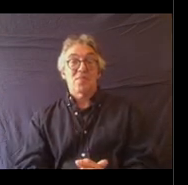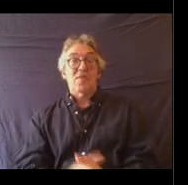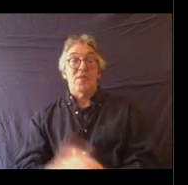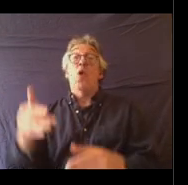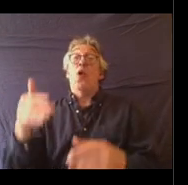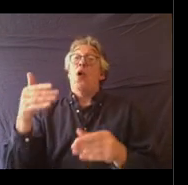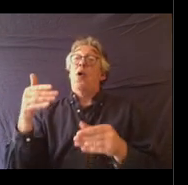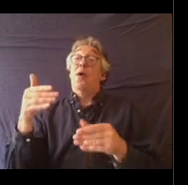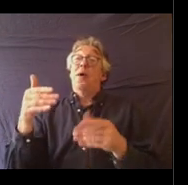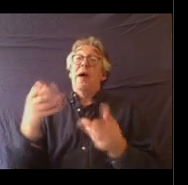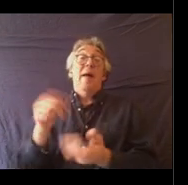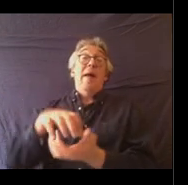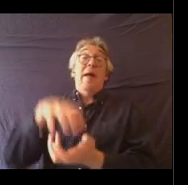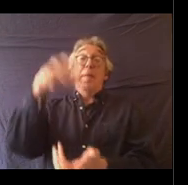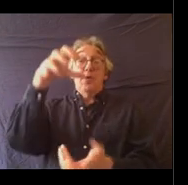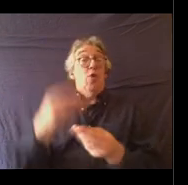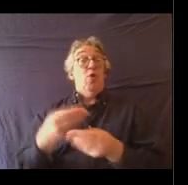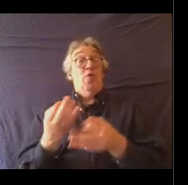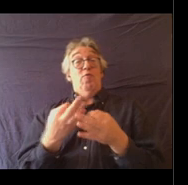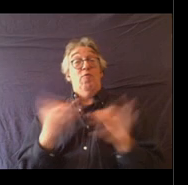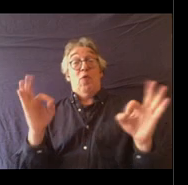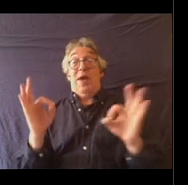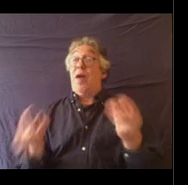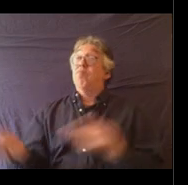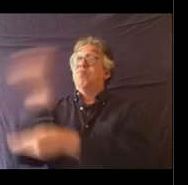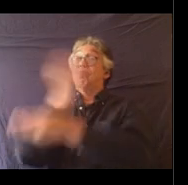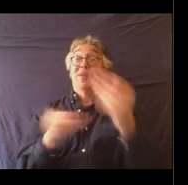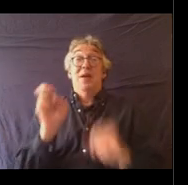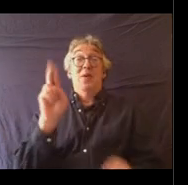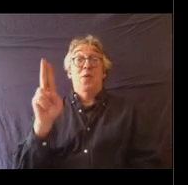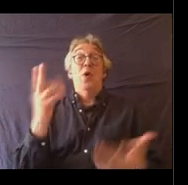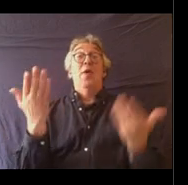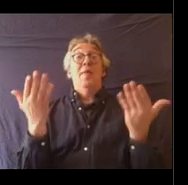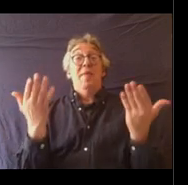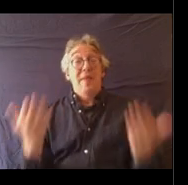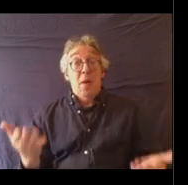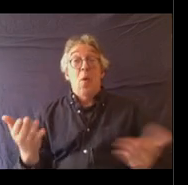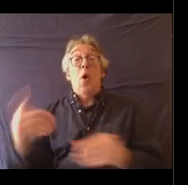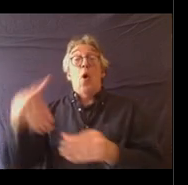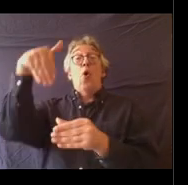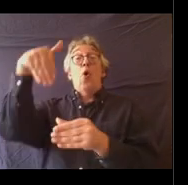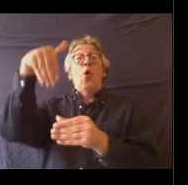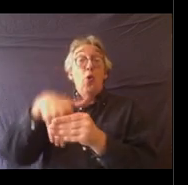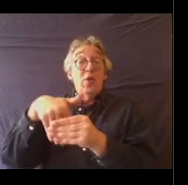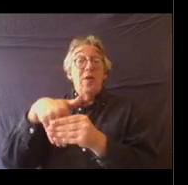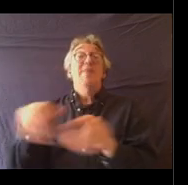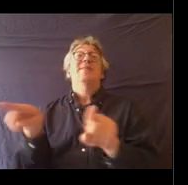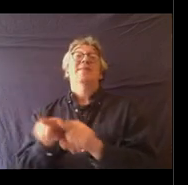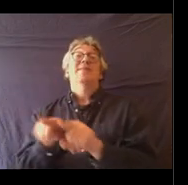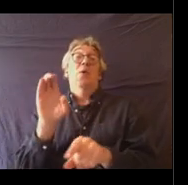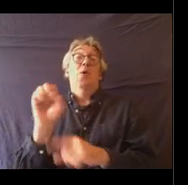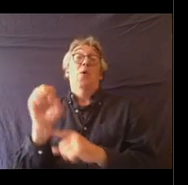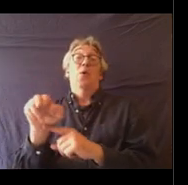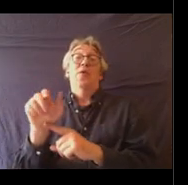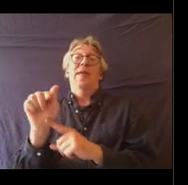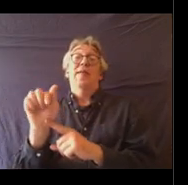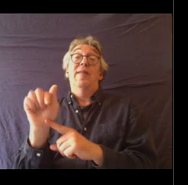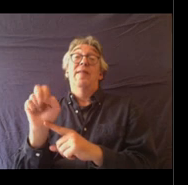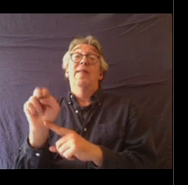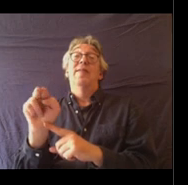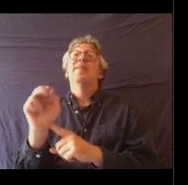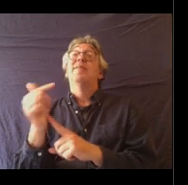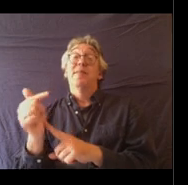this case. We should always keep in mind that this is a minimum harmonization directive. I think this is